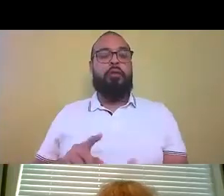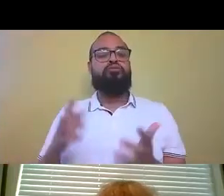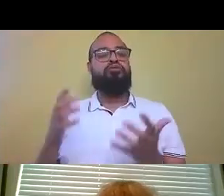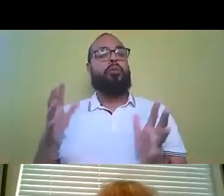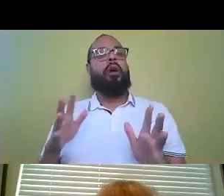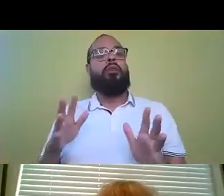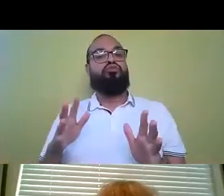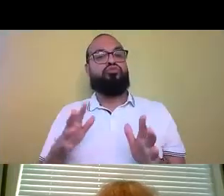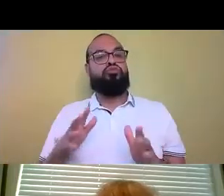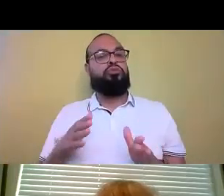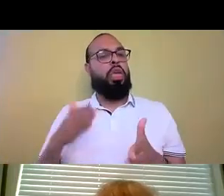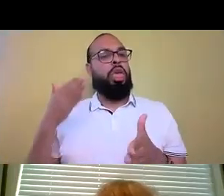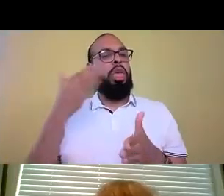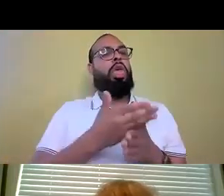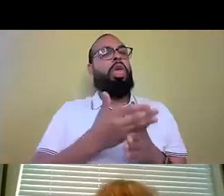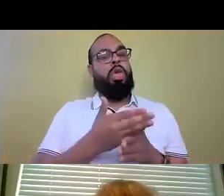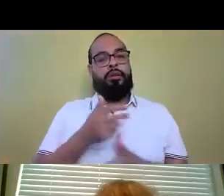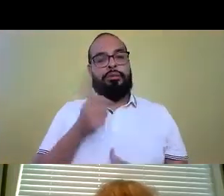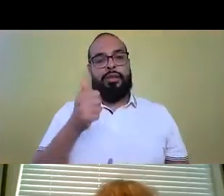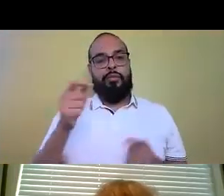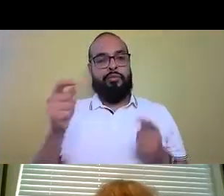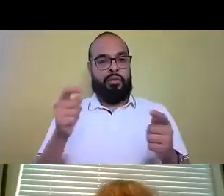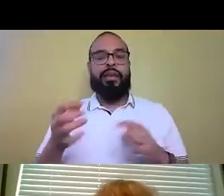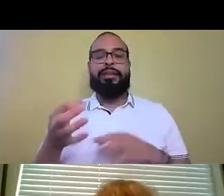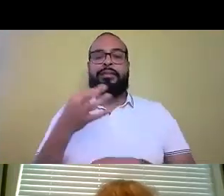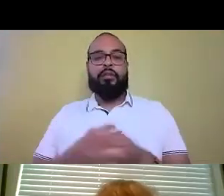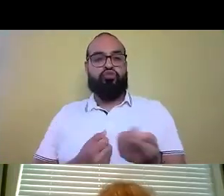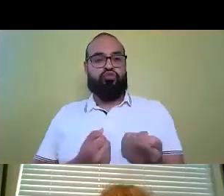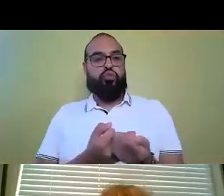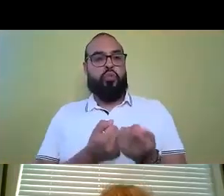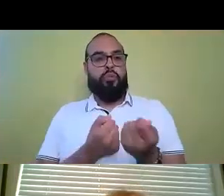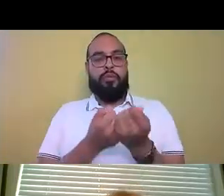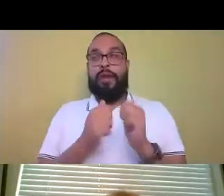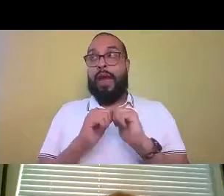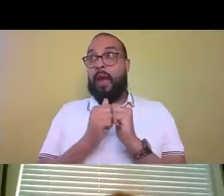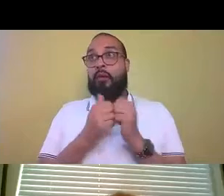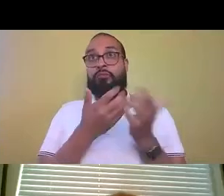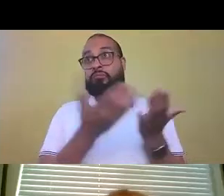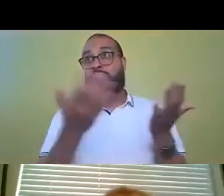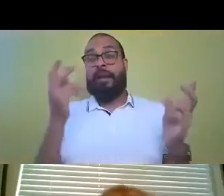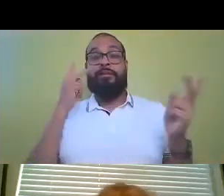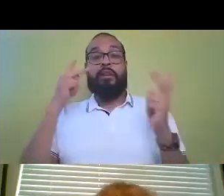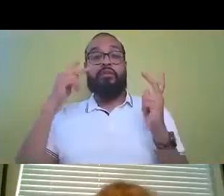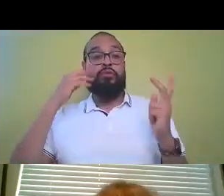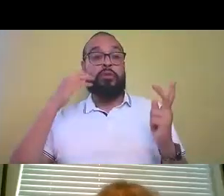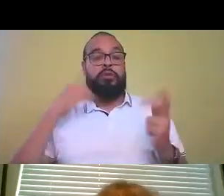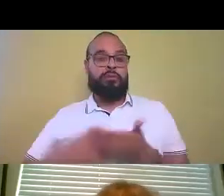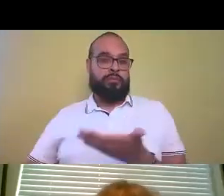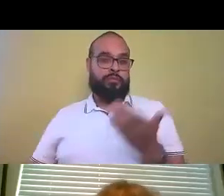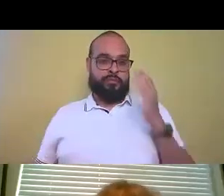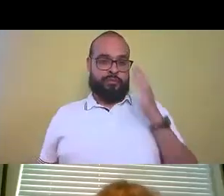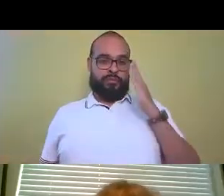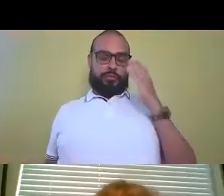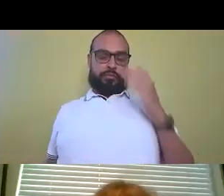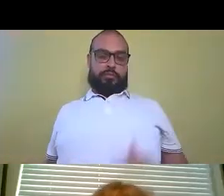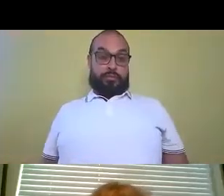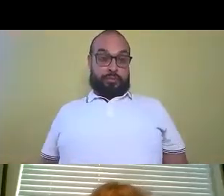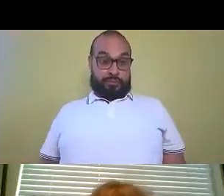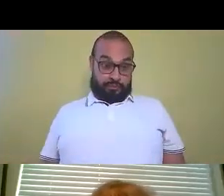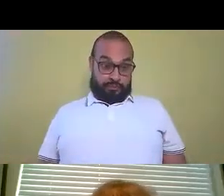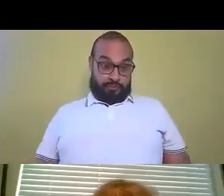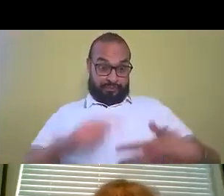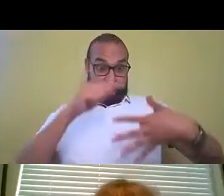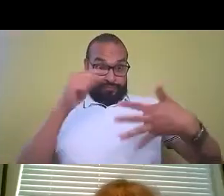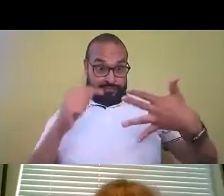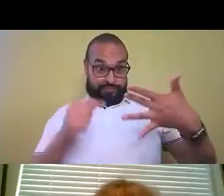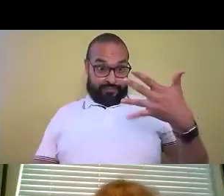self-regulation, but supporting it by looking at the visual experience? So just as these systems are the systems that give us our information